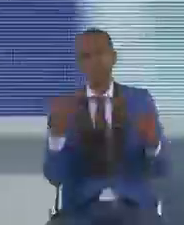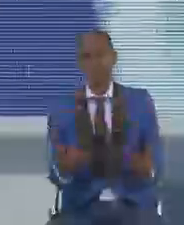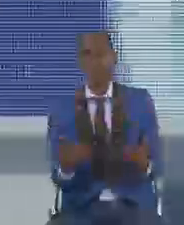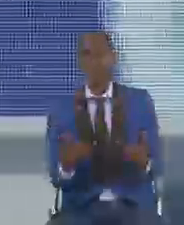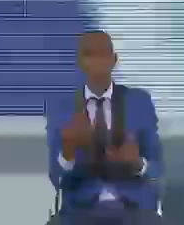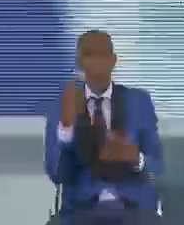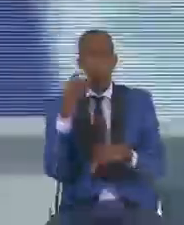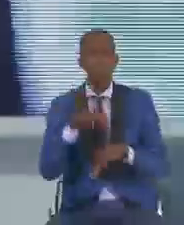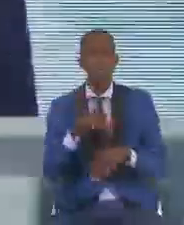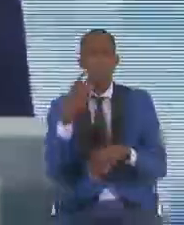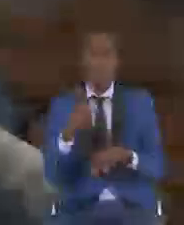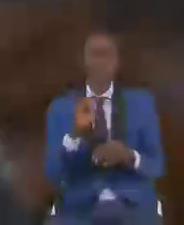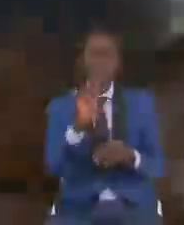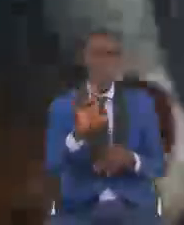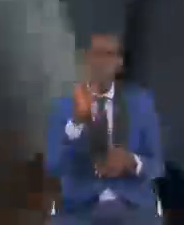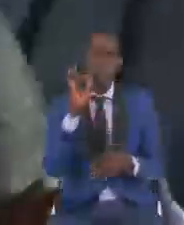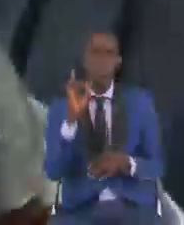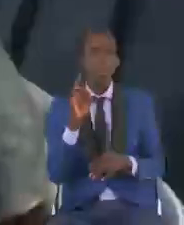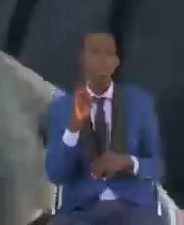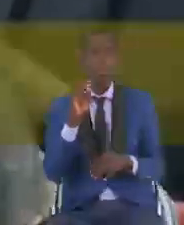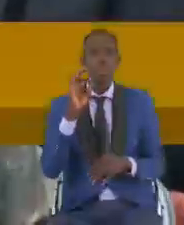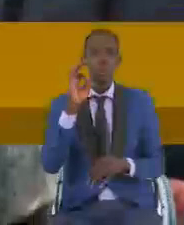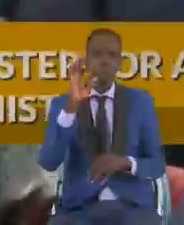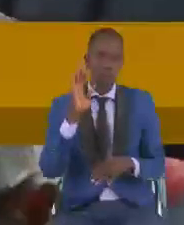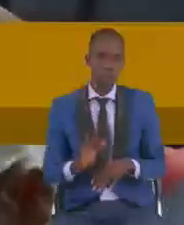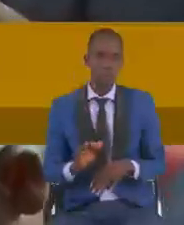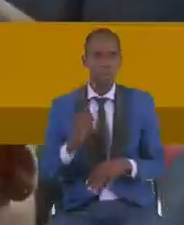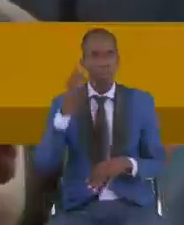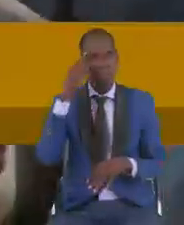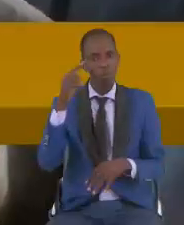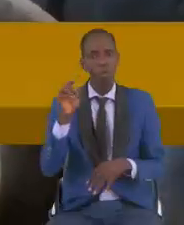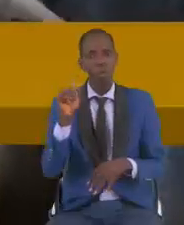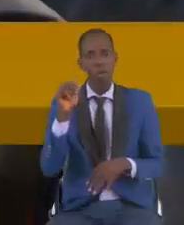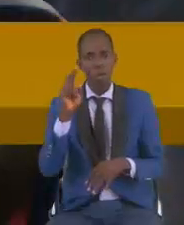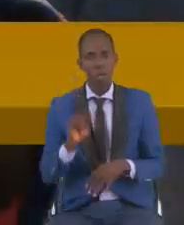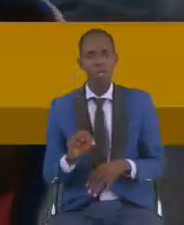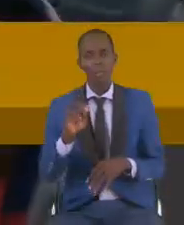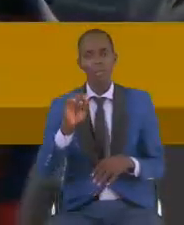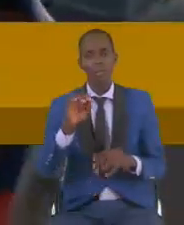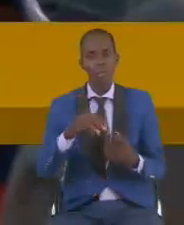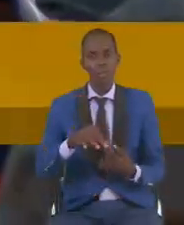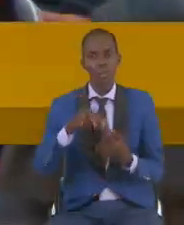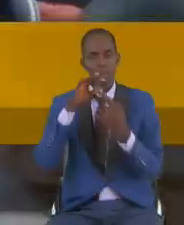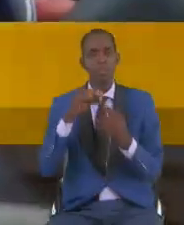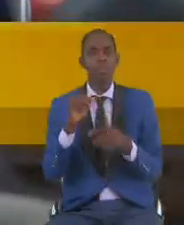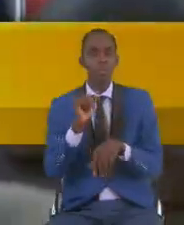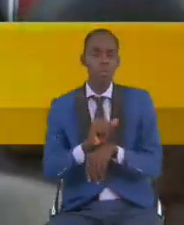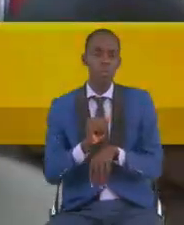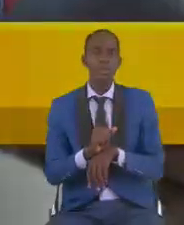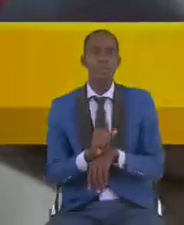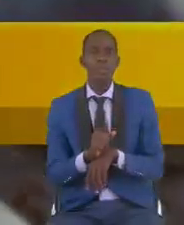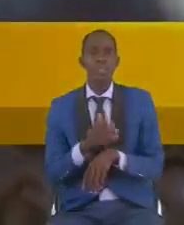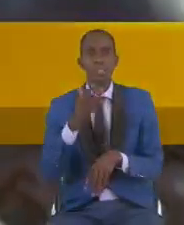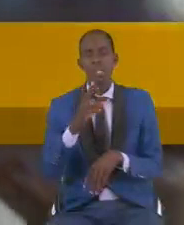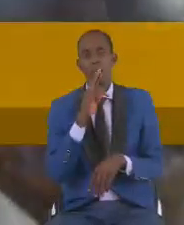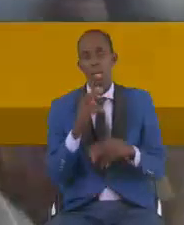an appointed minister for an assigned ministry. There are 3 points